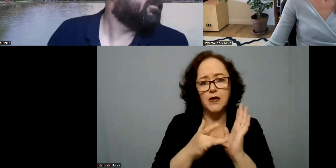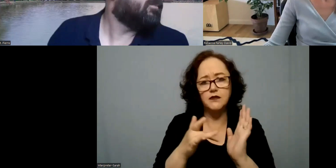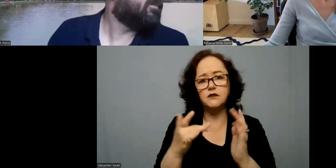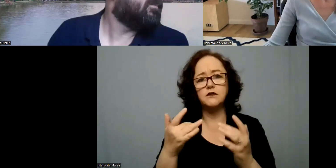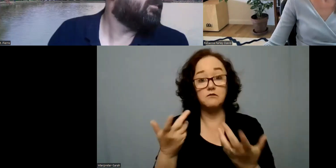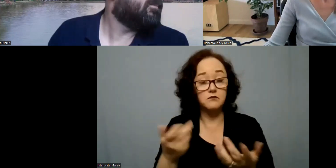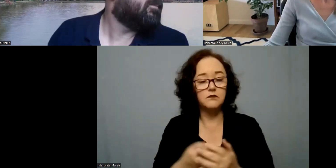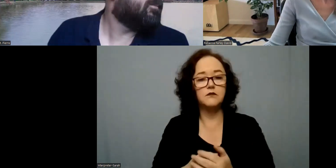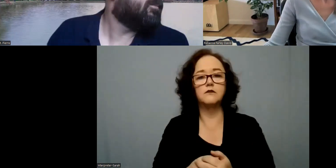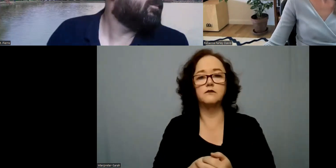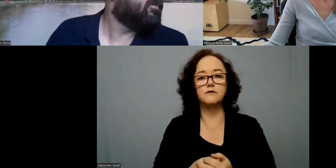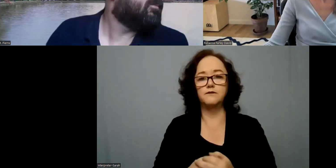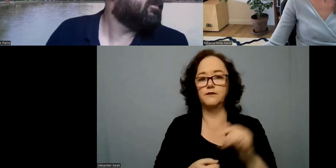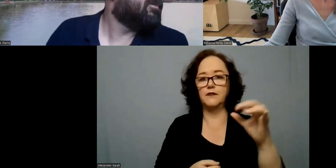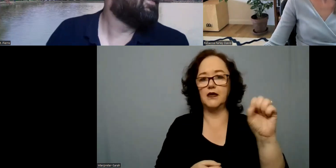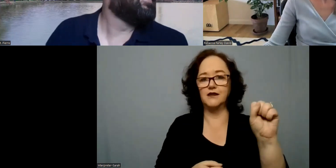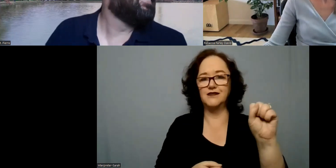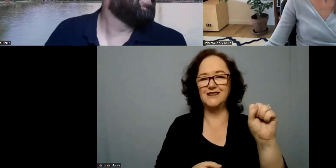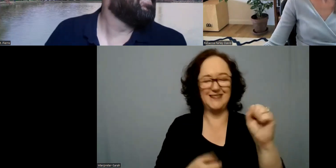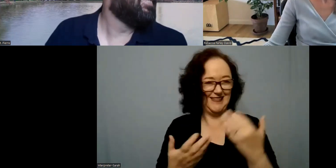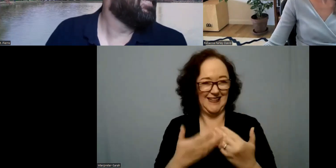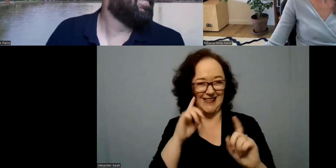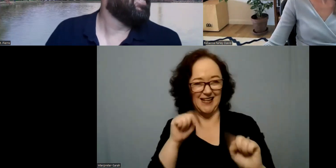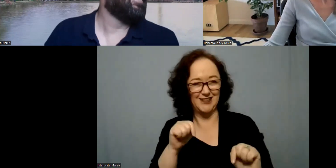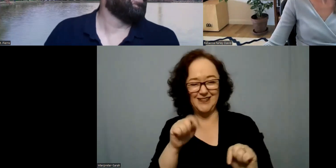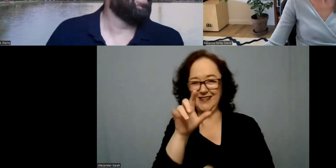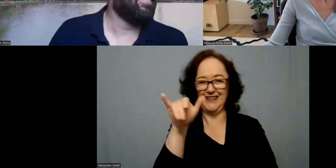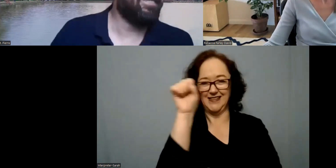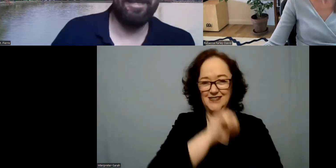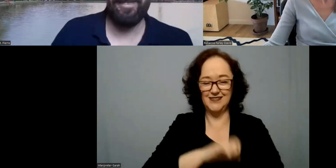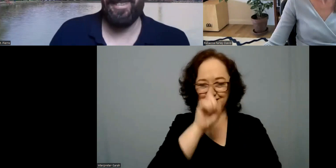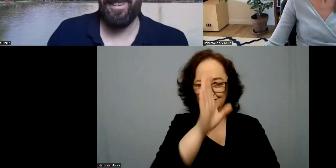Yes, that's an easy one. Straight up, yes.